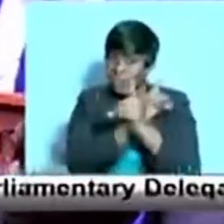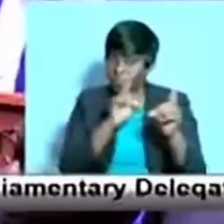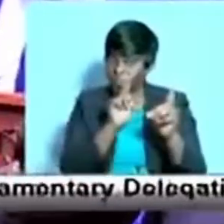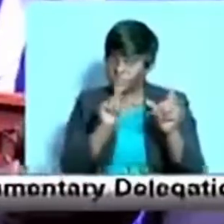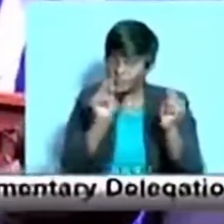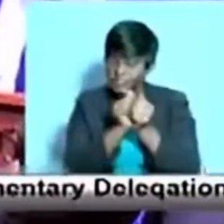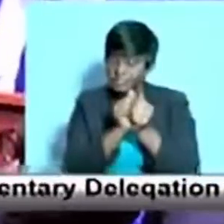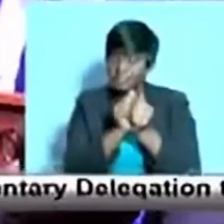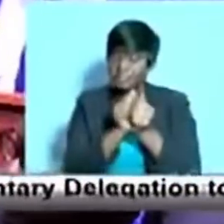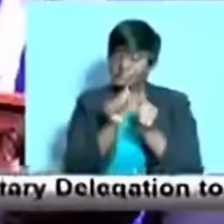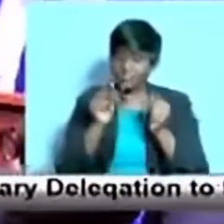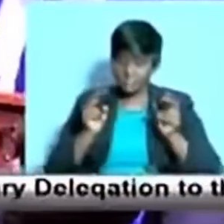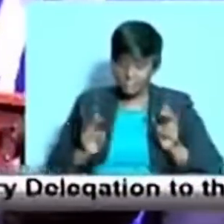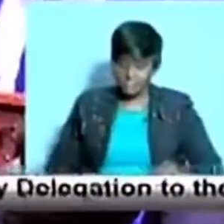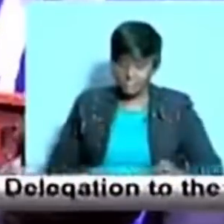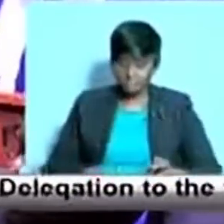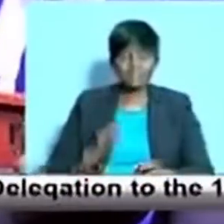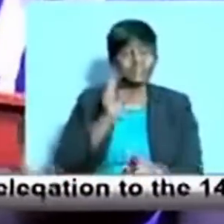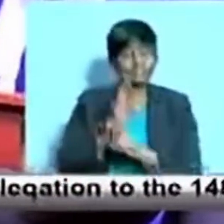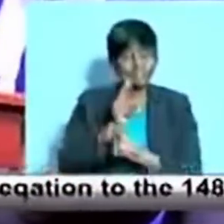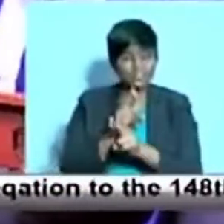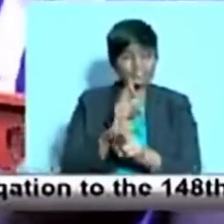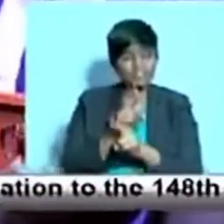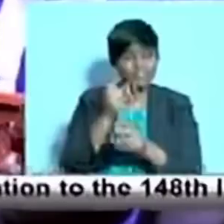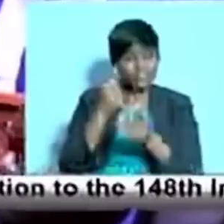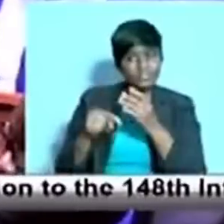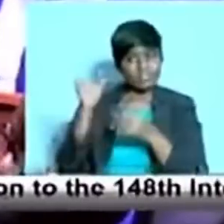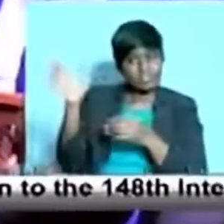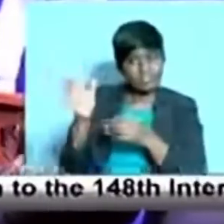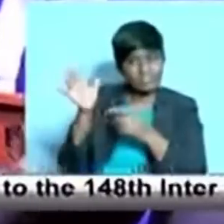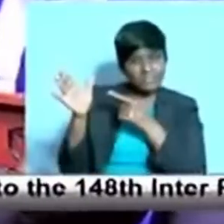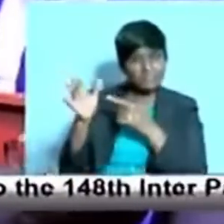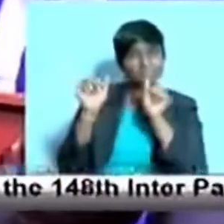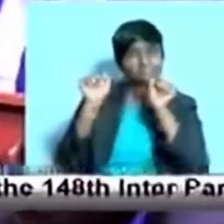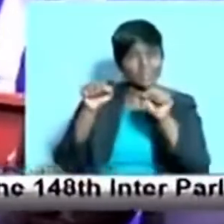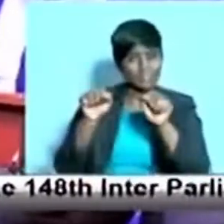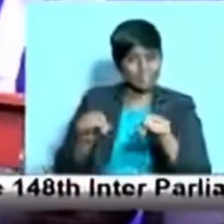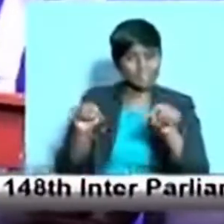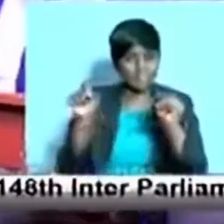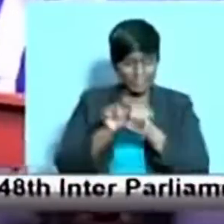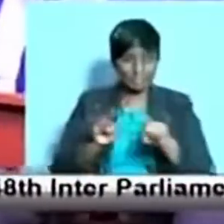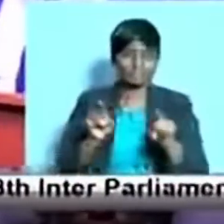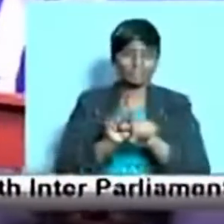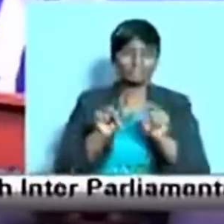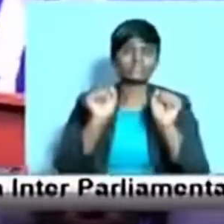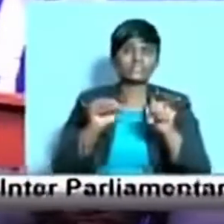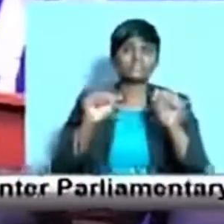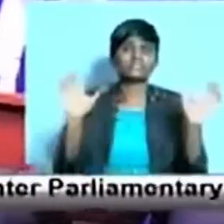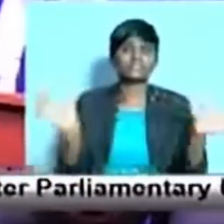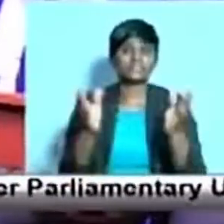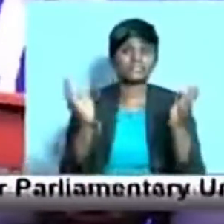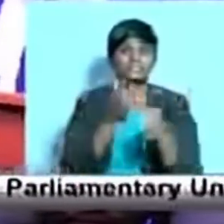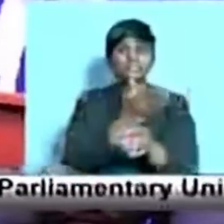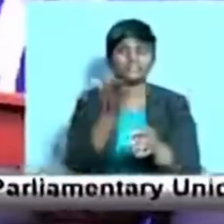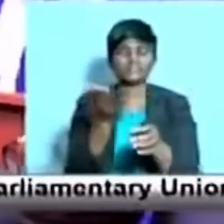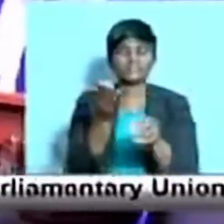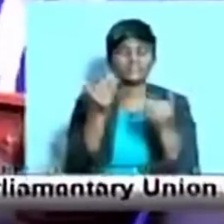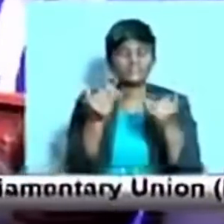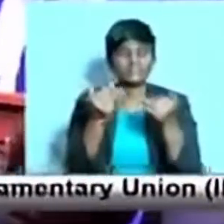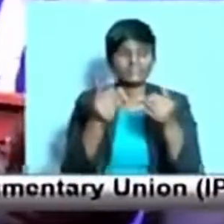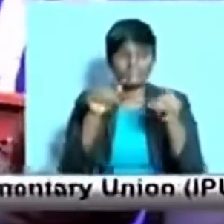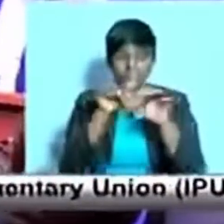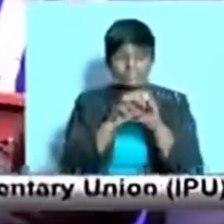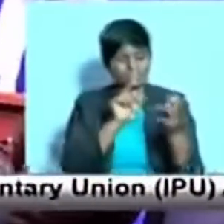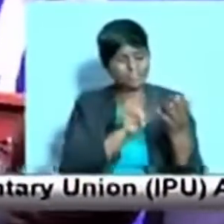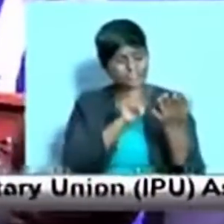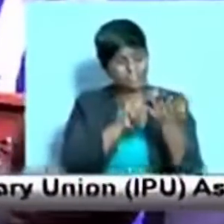and the standard of human rights that UPND is capable of promoting. It is in this